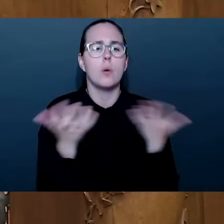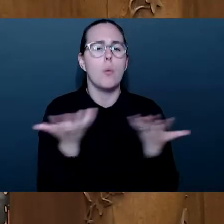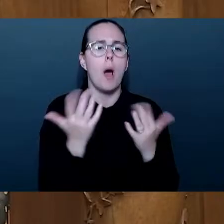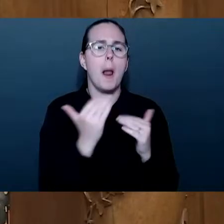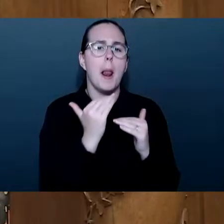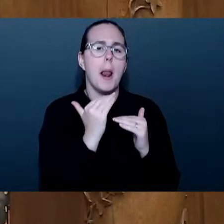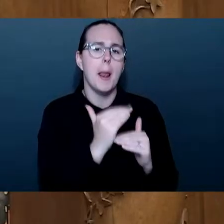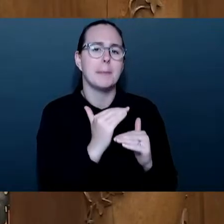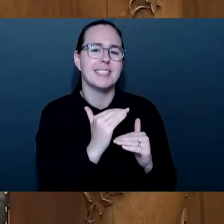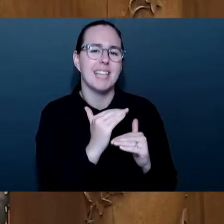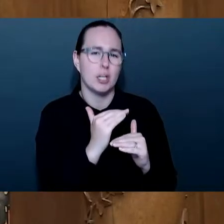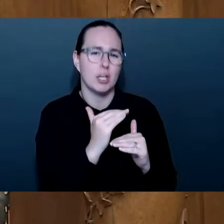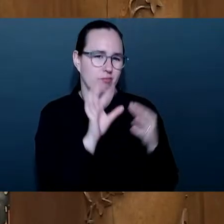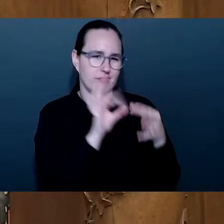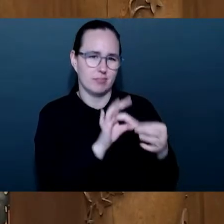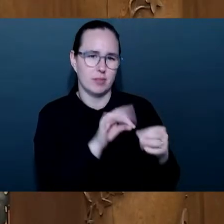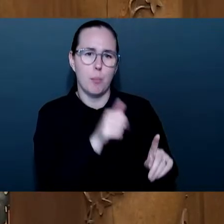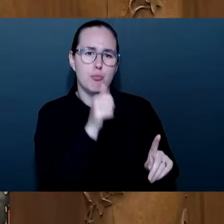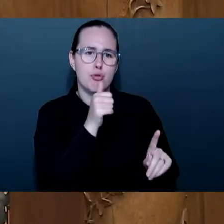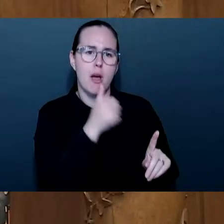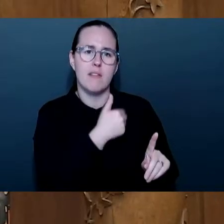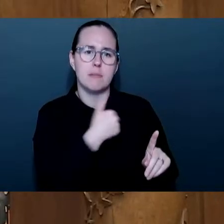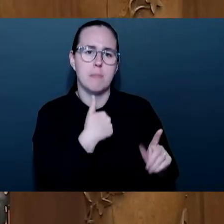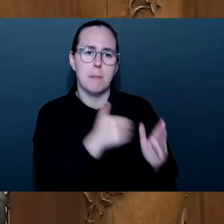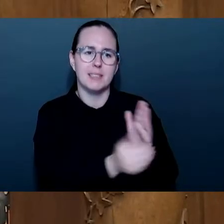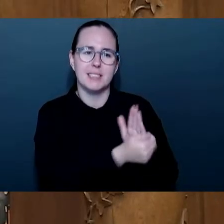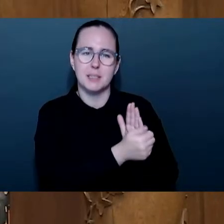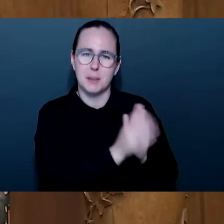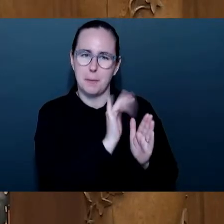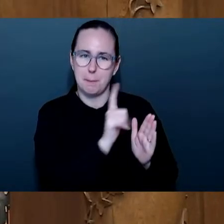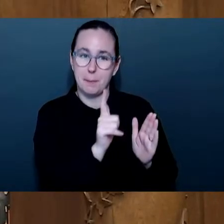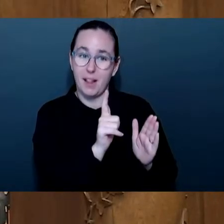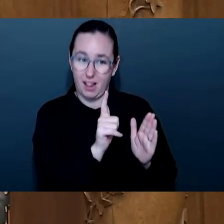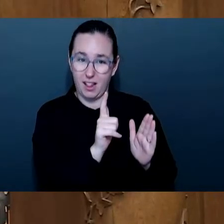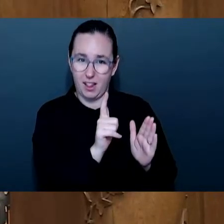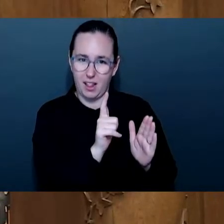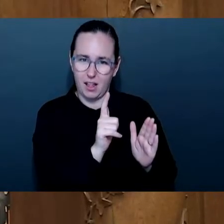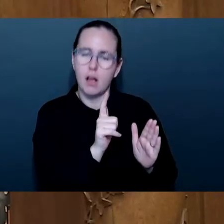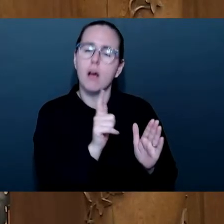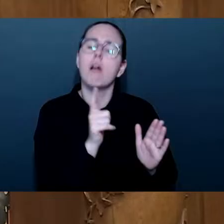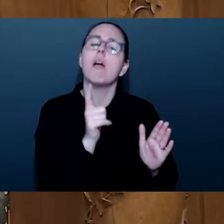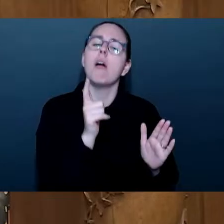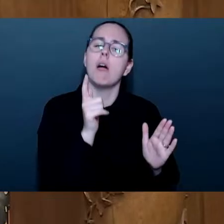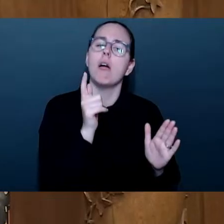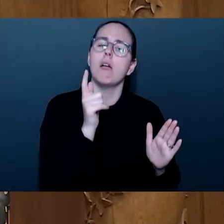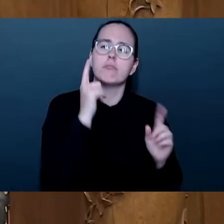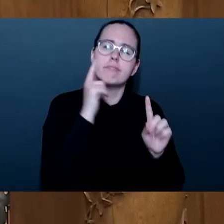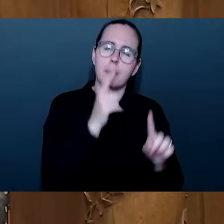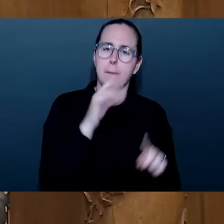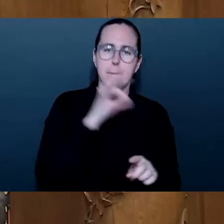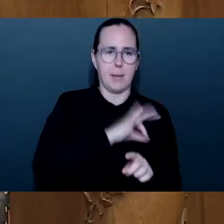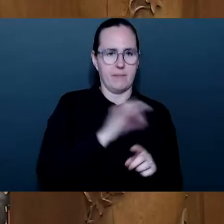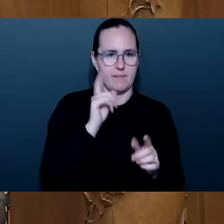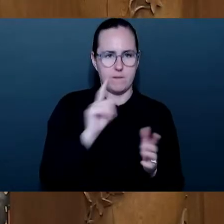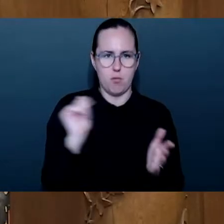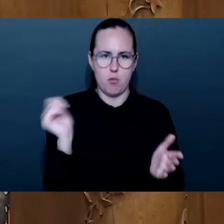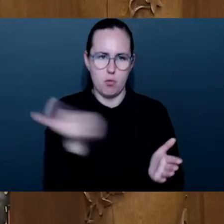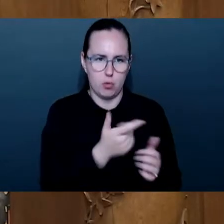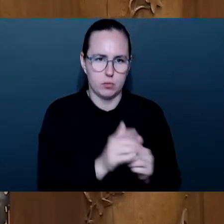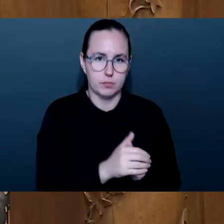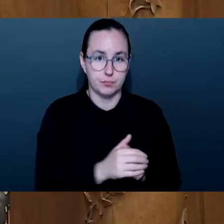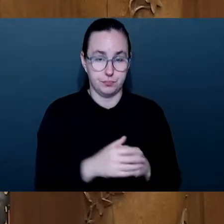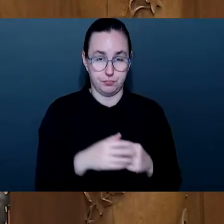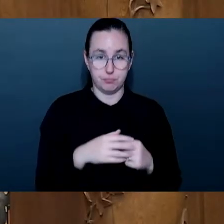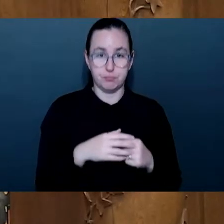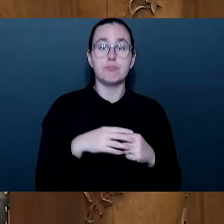members. The Chair will first offer guidance on the application on Standing Order 67, which provides,